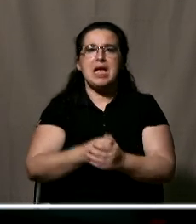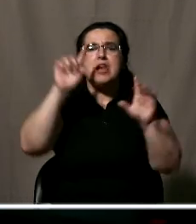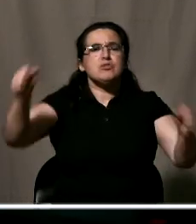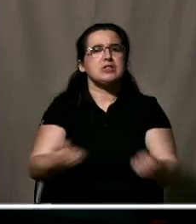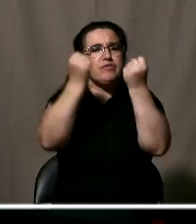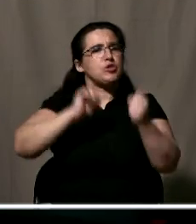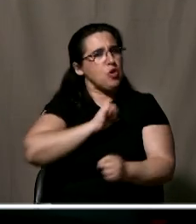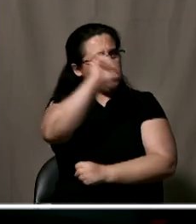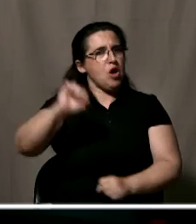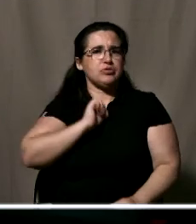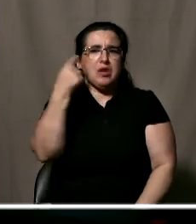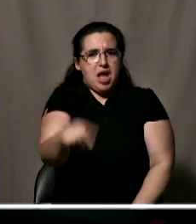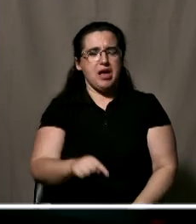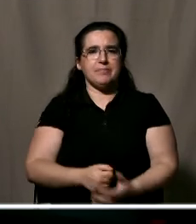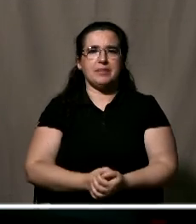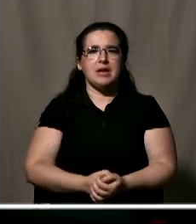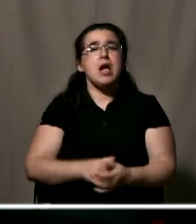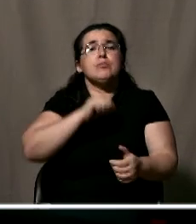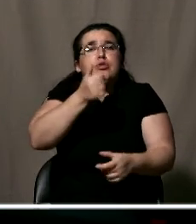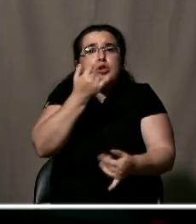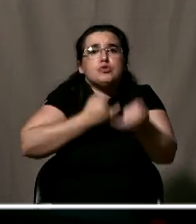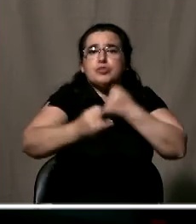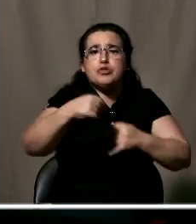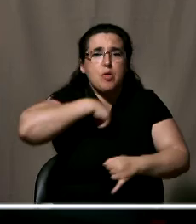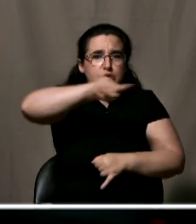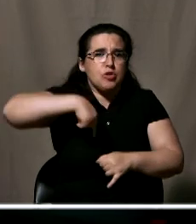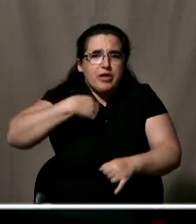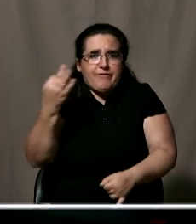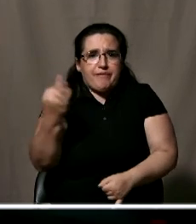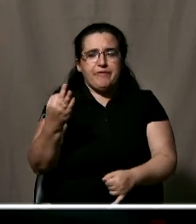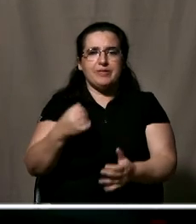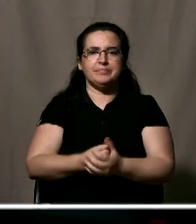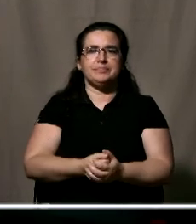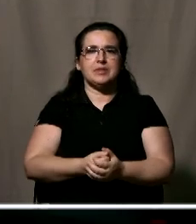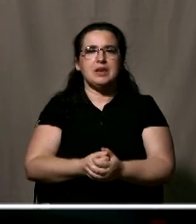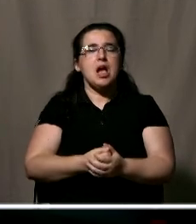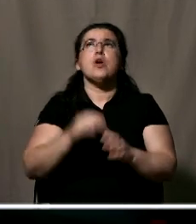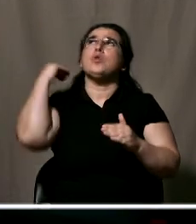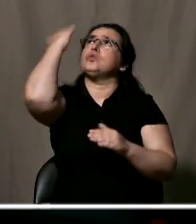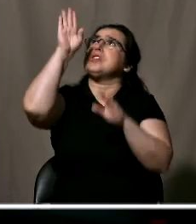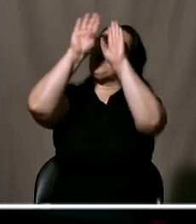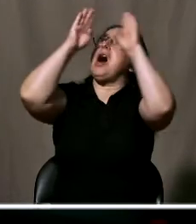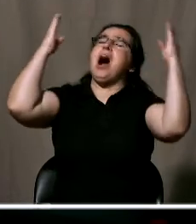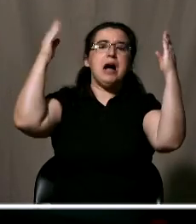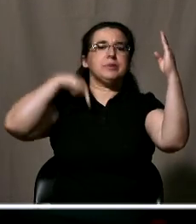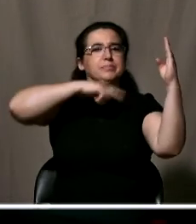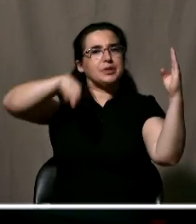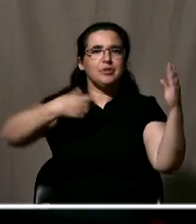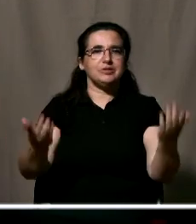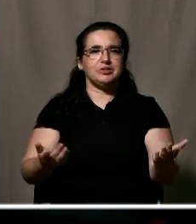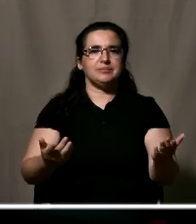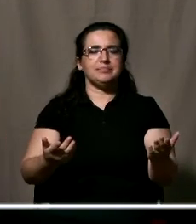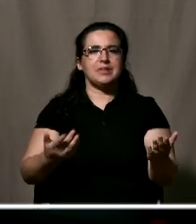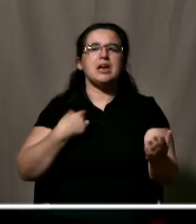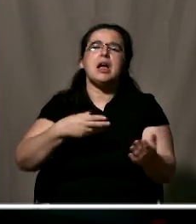redentor. The one that died for us. Aquele que morreu por nós. The one that opened heaven's gates for us. Aquele que abriu as portas do céu para nós. The one that will forgive every sin. Aquele